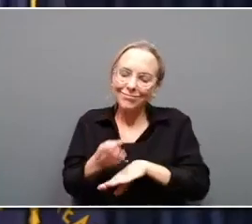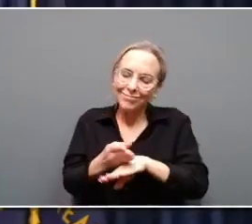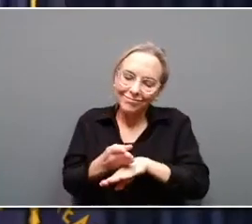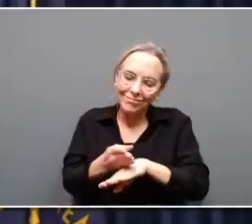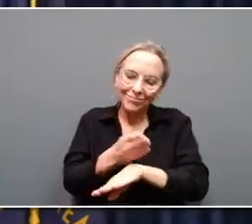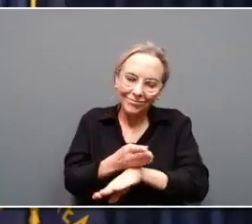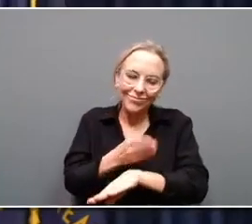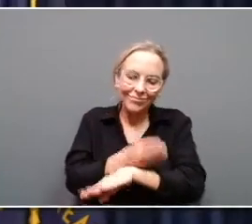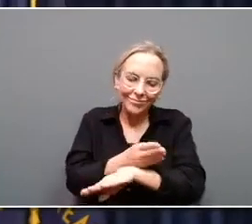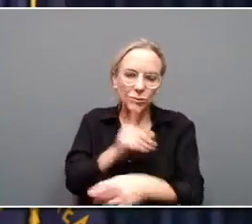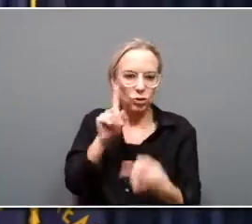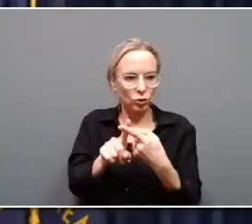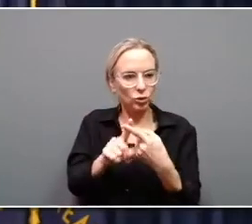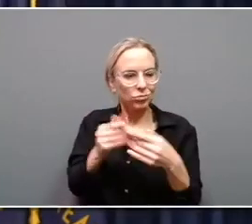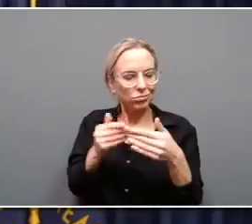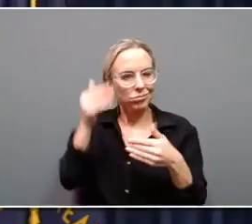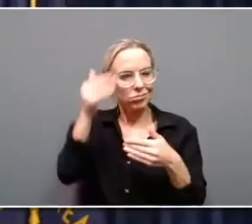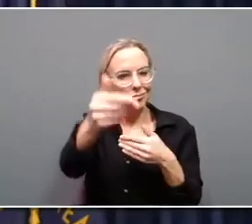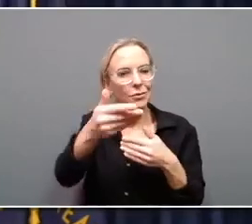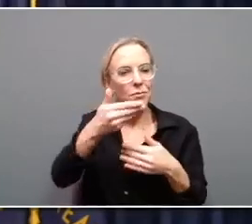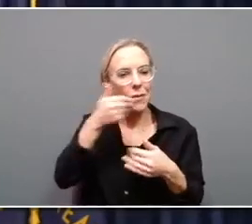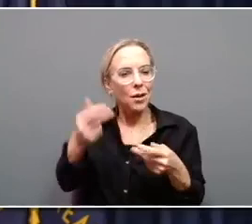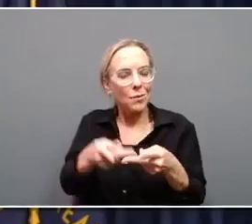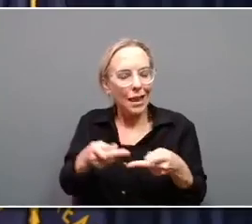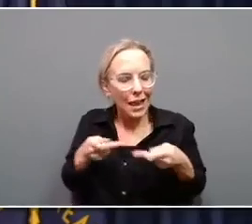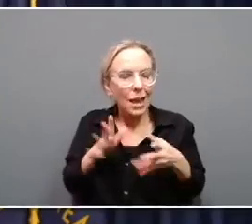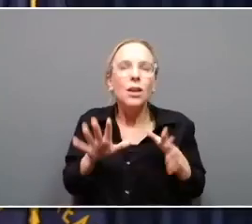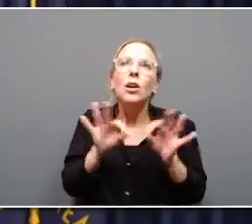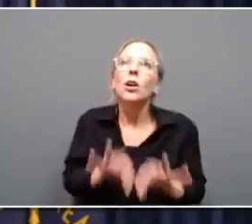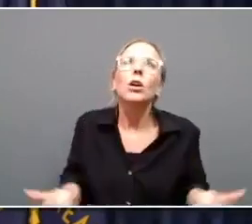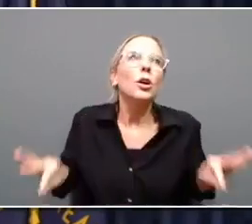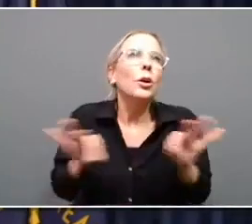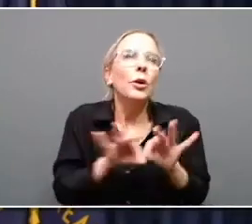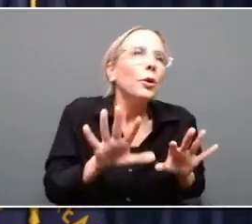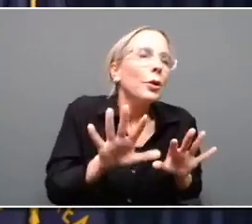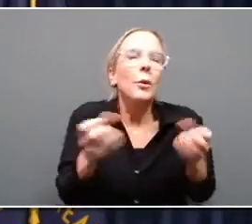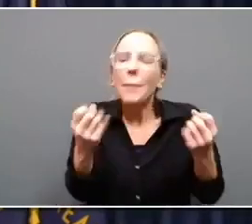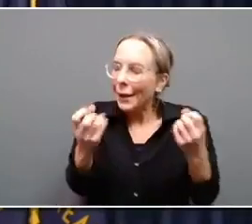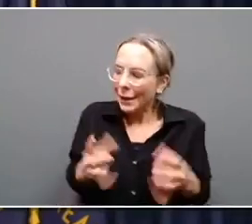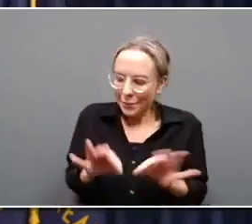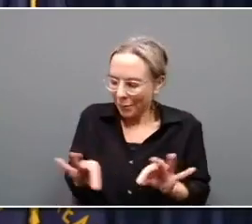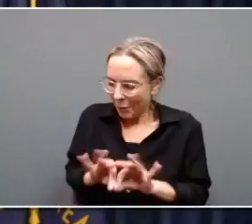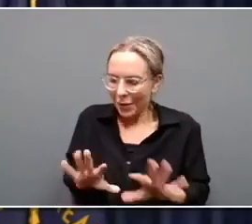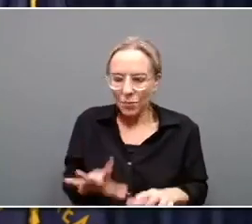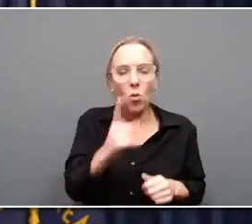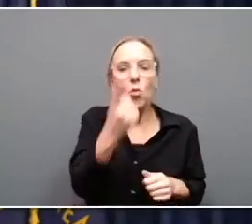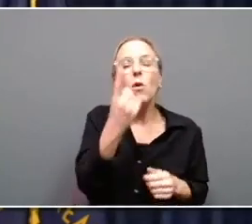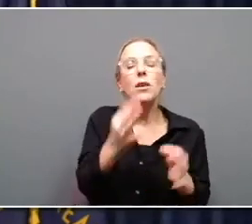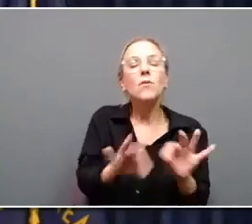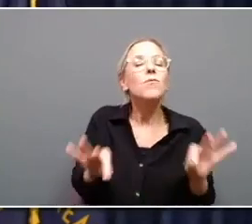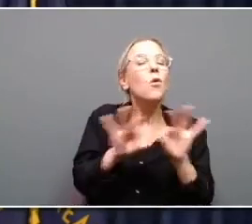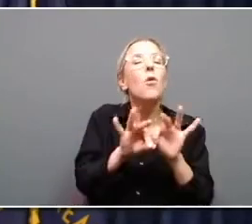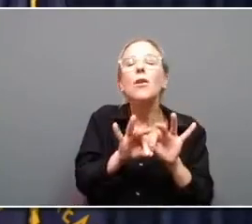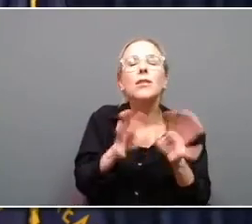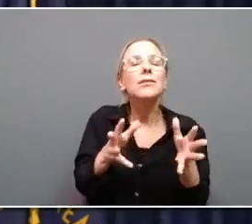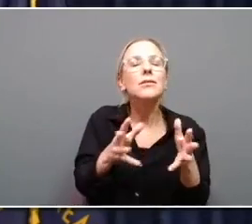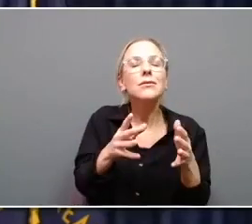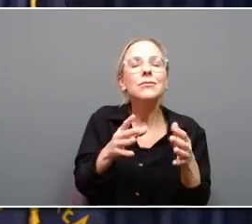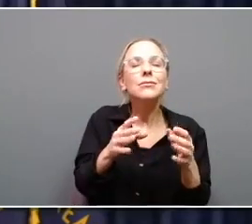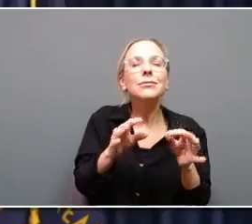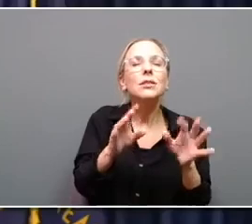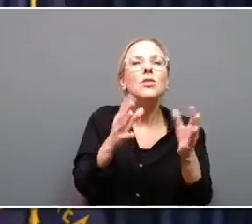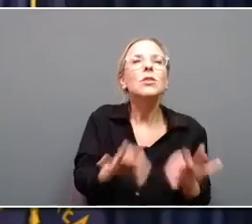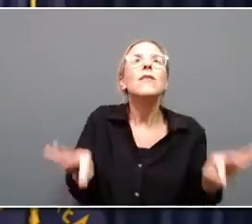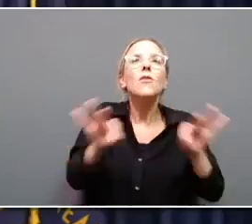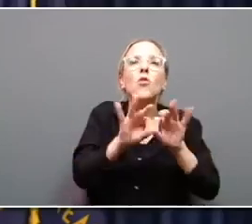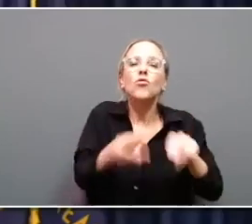place. The most important, well, there's so many important. One of the most important changes we made were significant raises. And they are working,